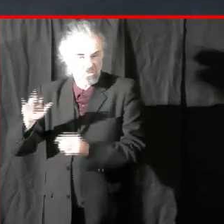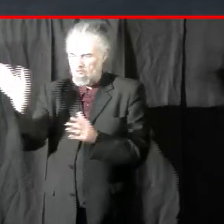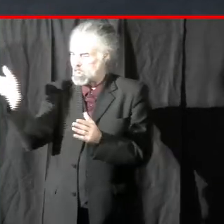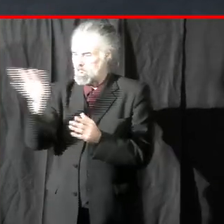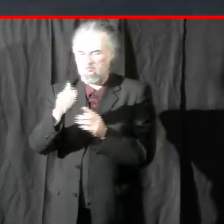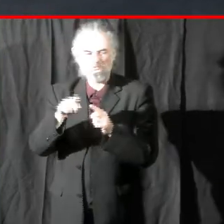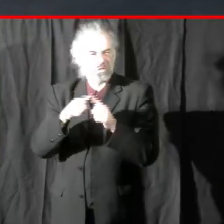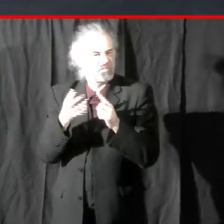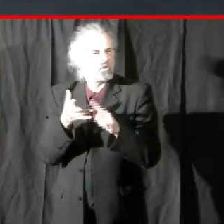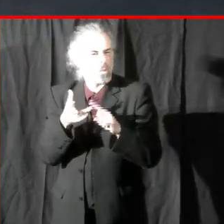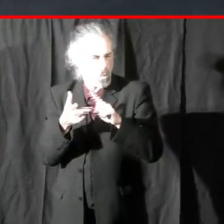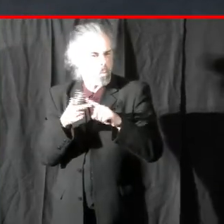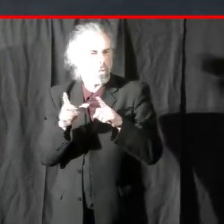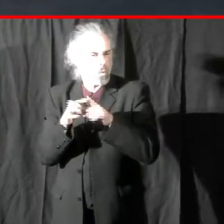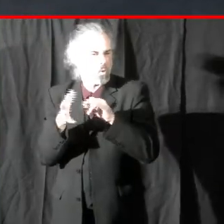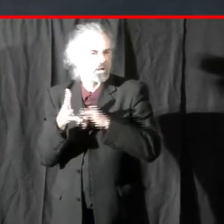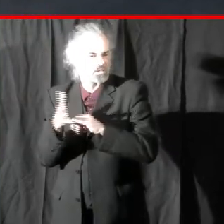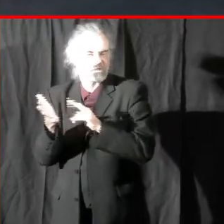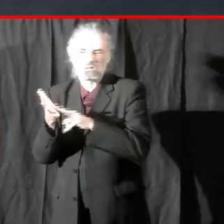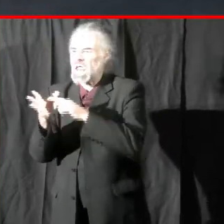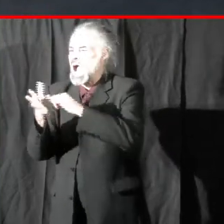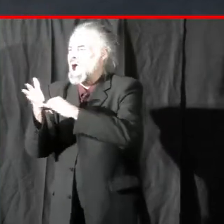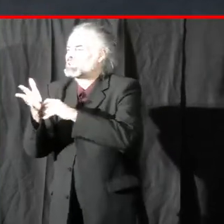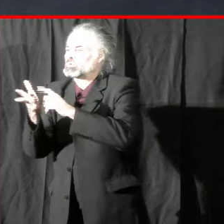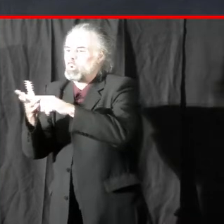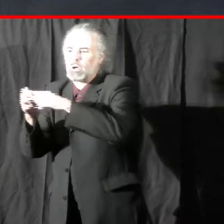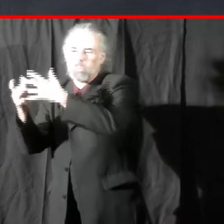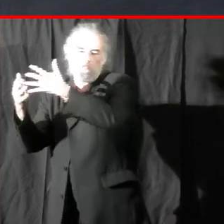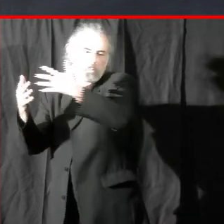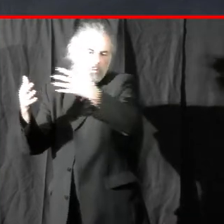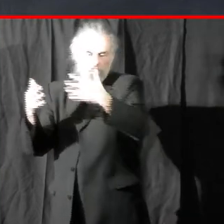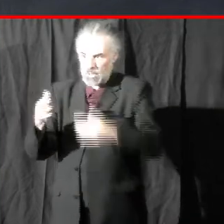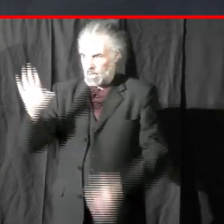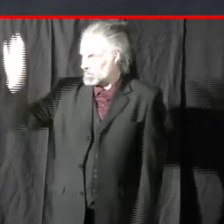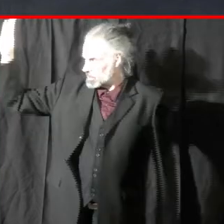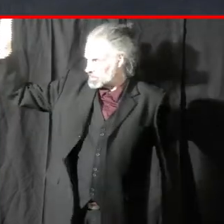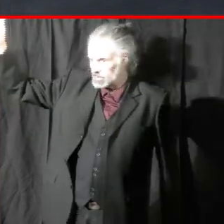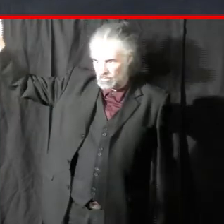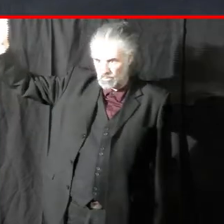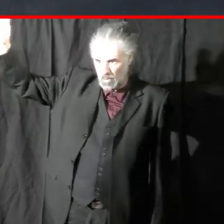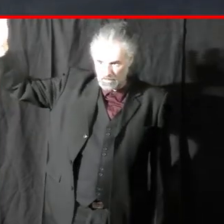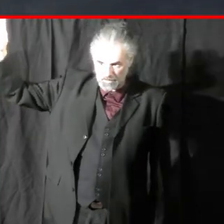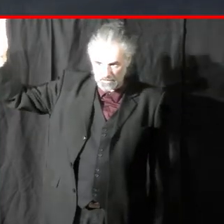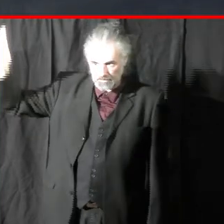castoids, or doids. Right. You mentioned nastoids. Stop. Stop.